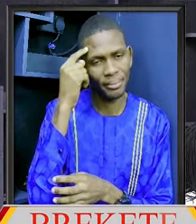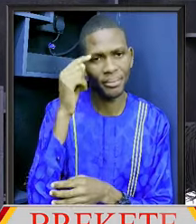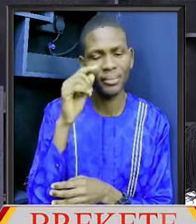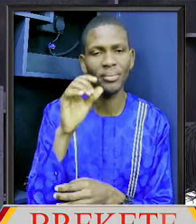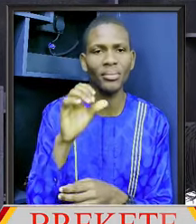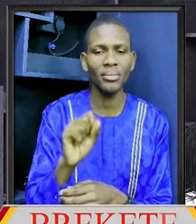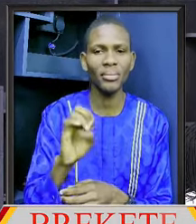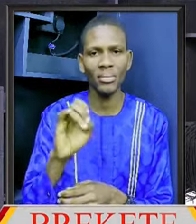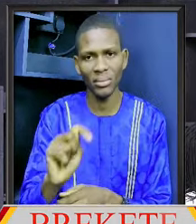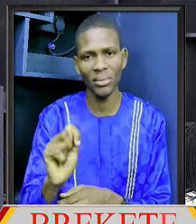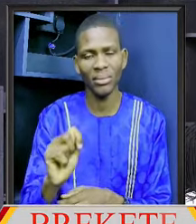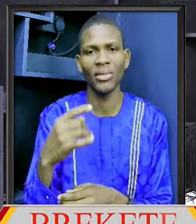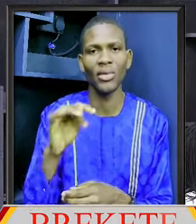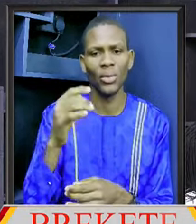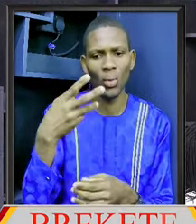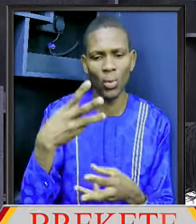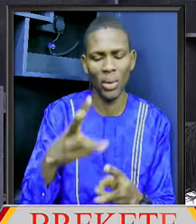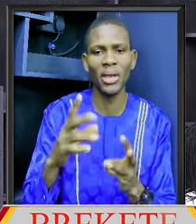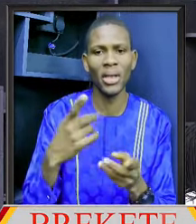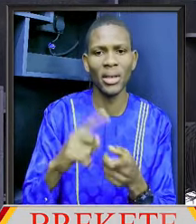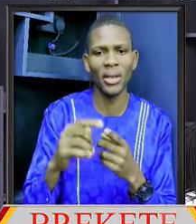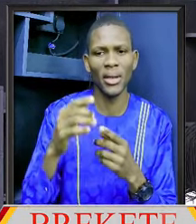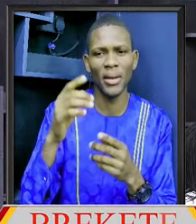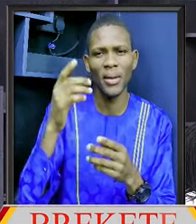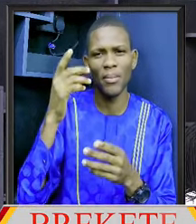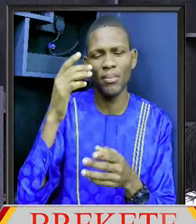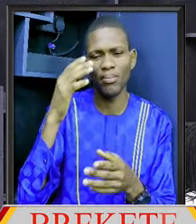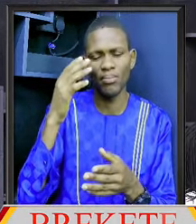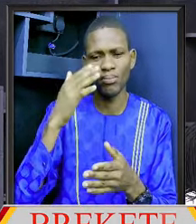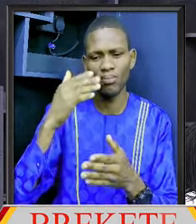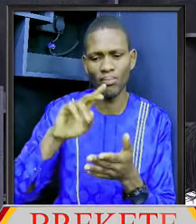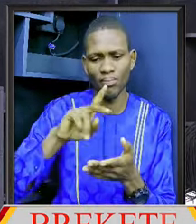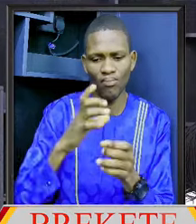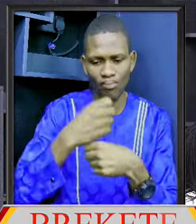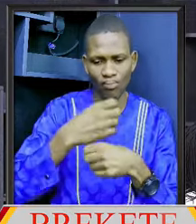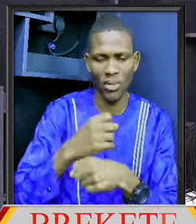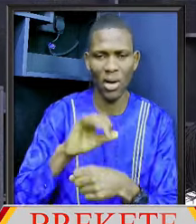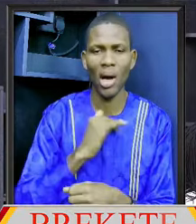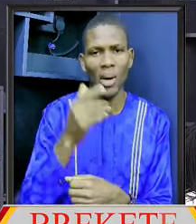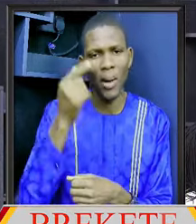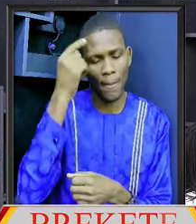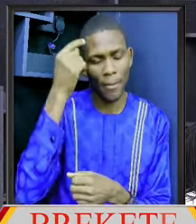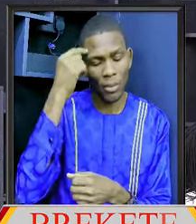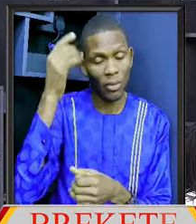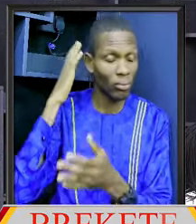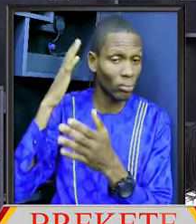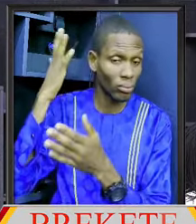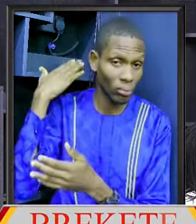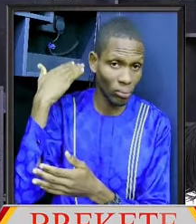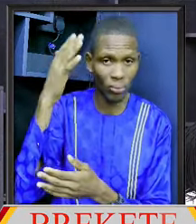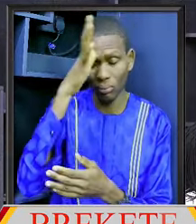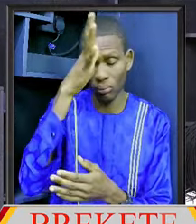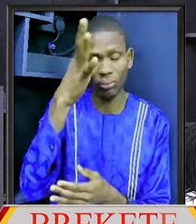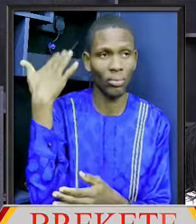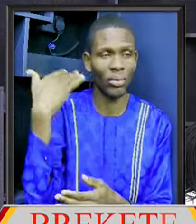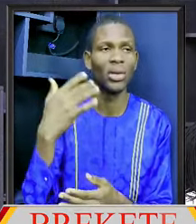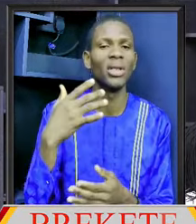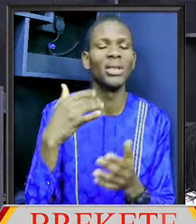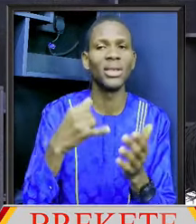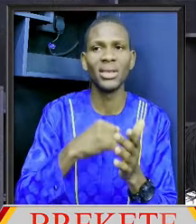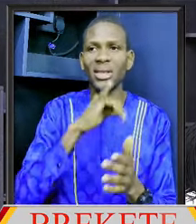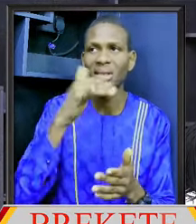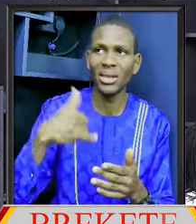The way they program our forefathers. That program is still they work. in